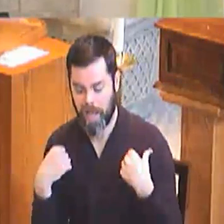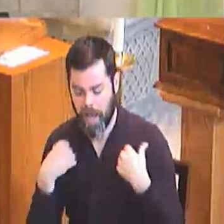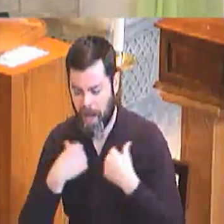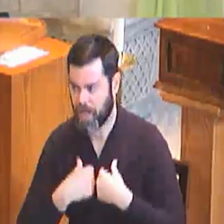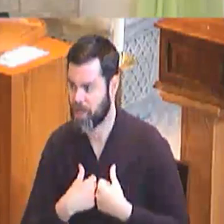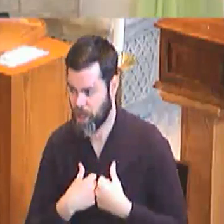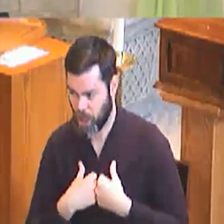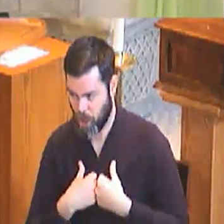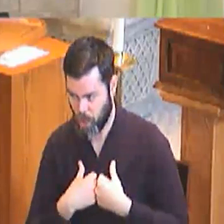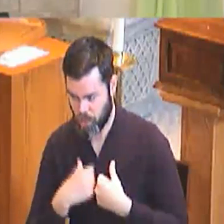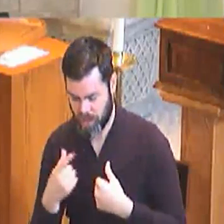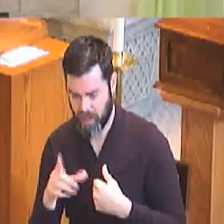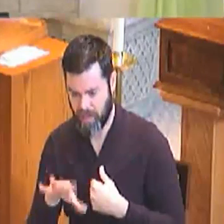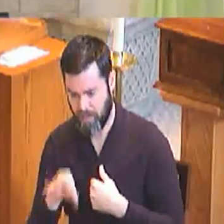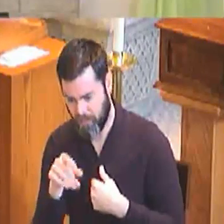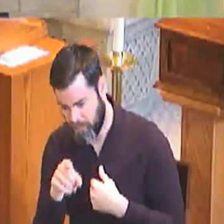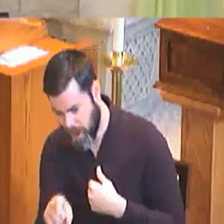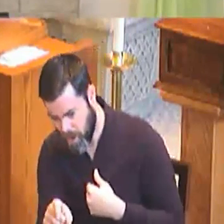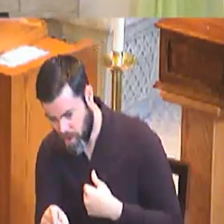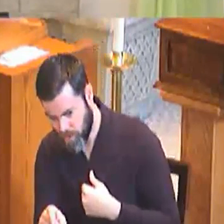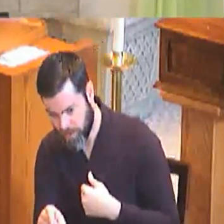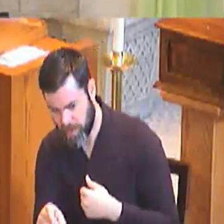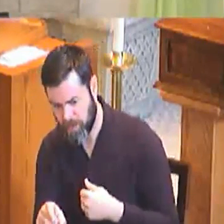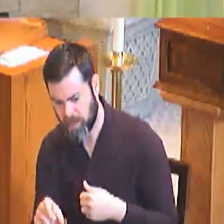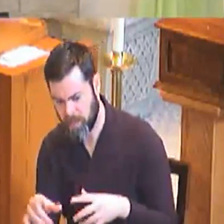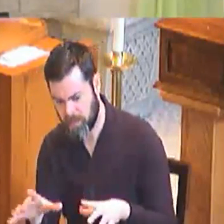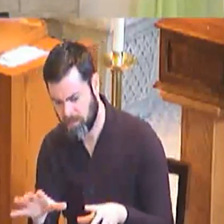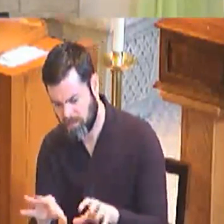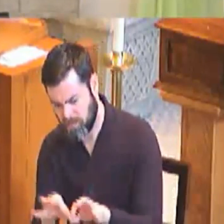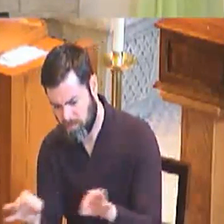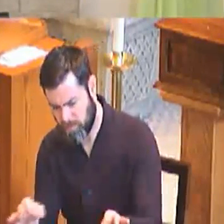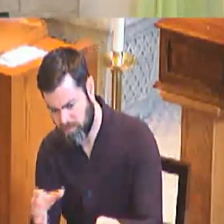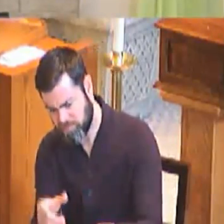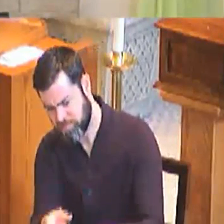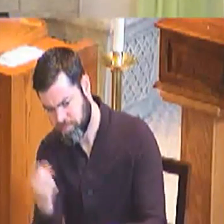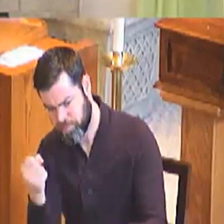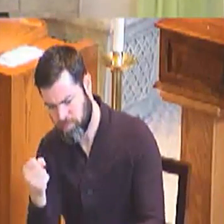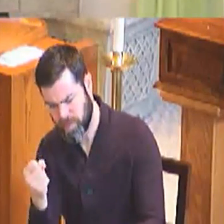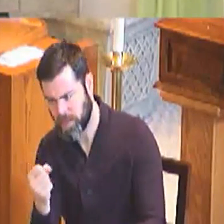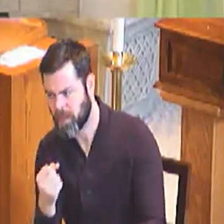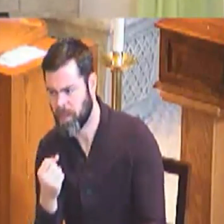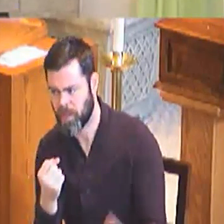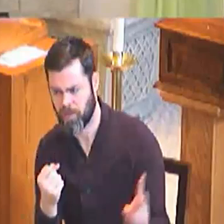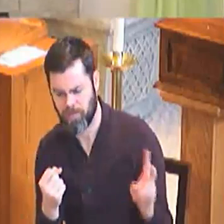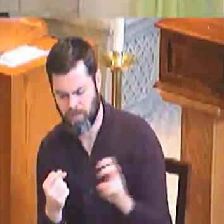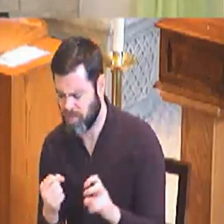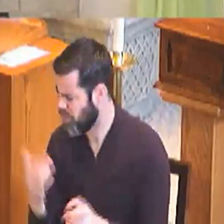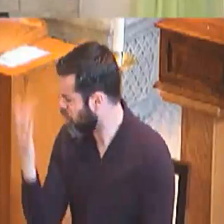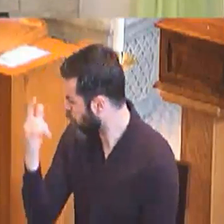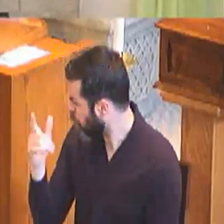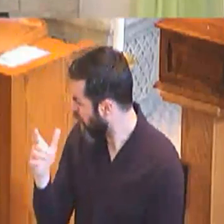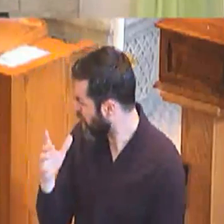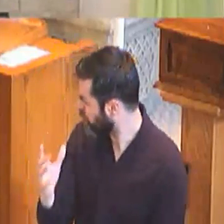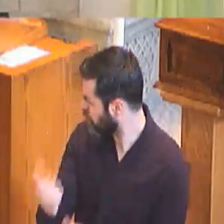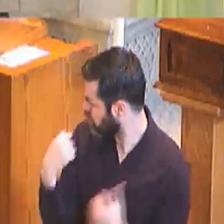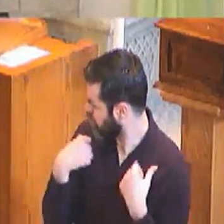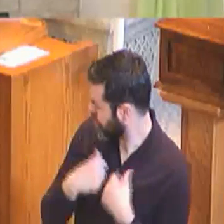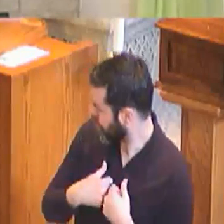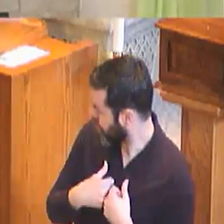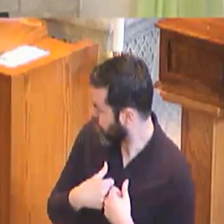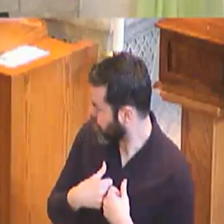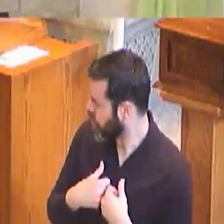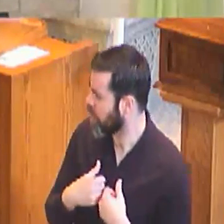bystanders said to them, what are you doing untying the colt? And they told them that what Jesus had said, and they allowed them to take